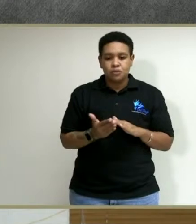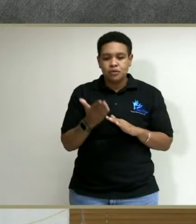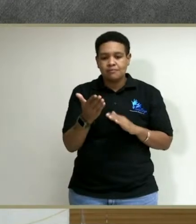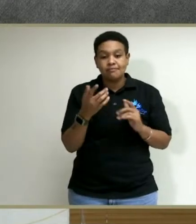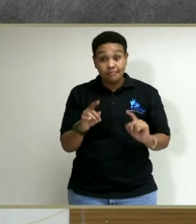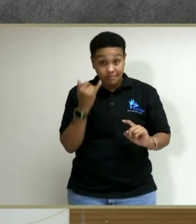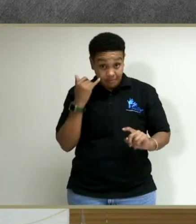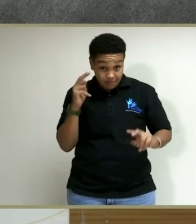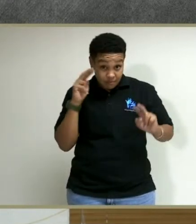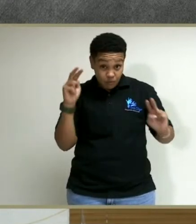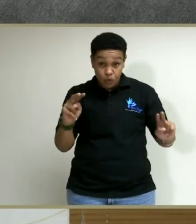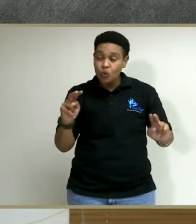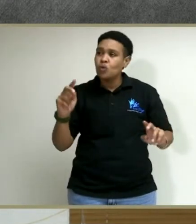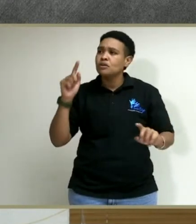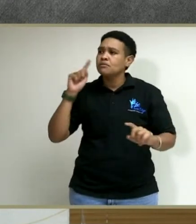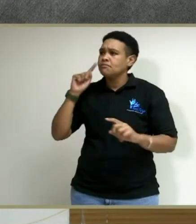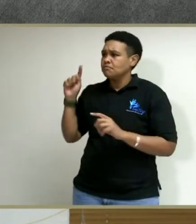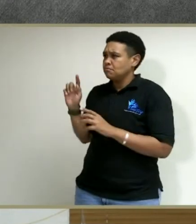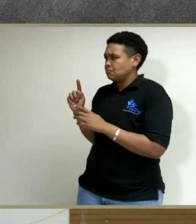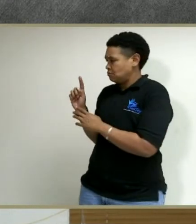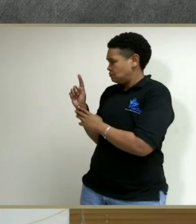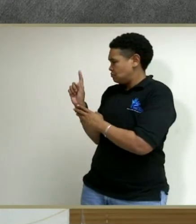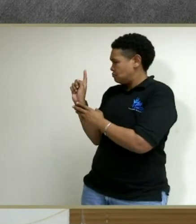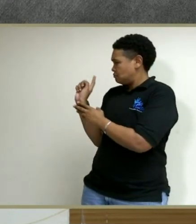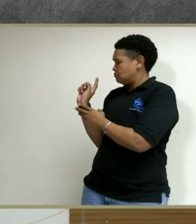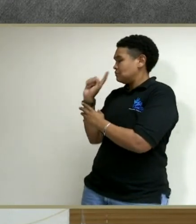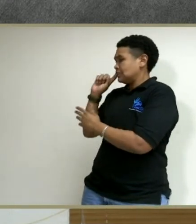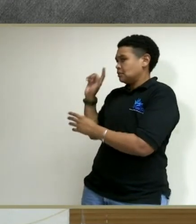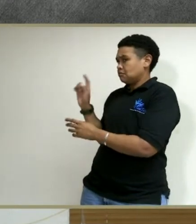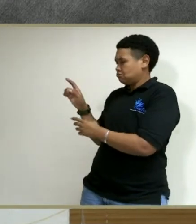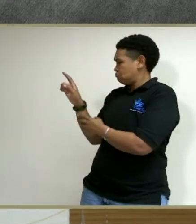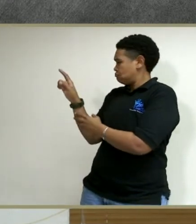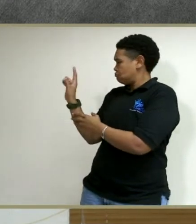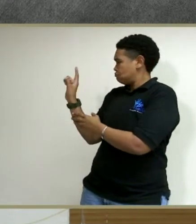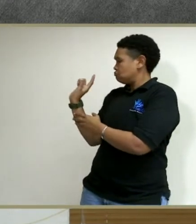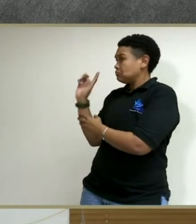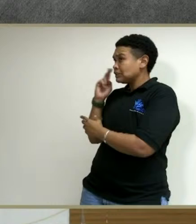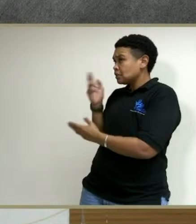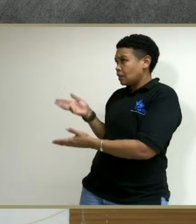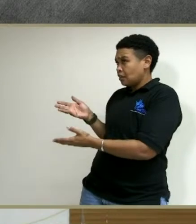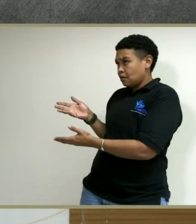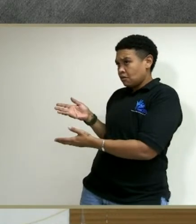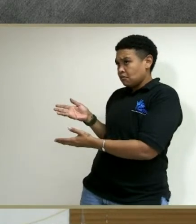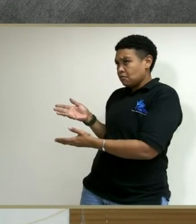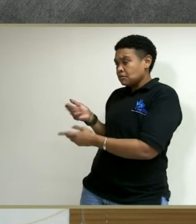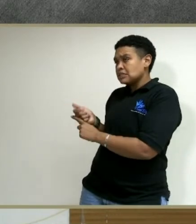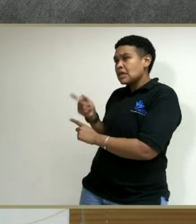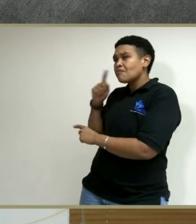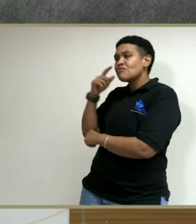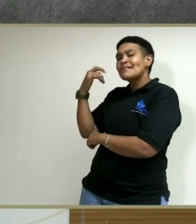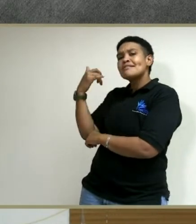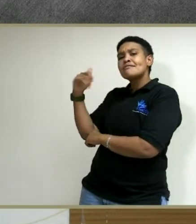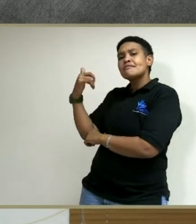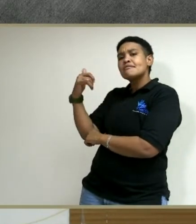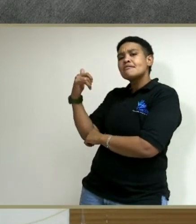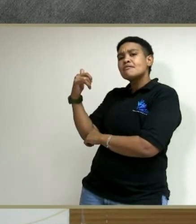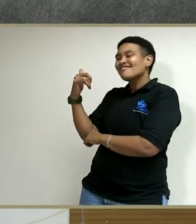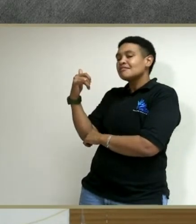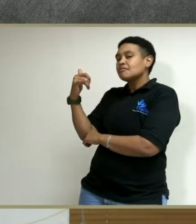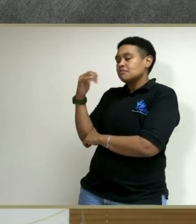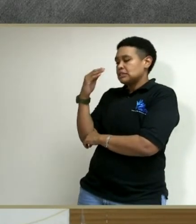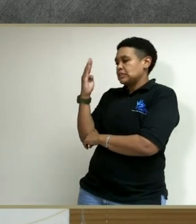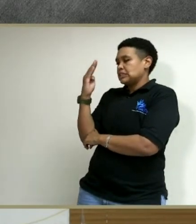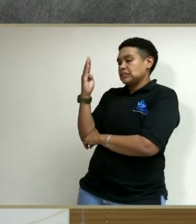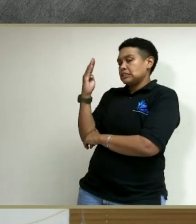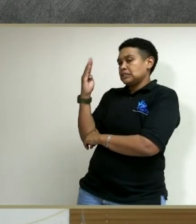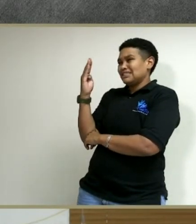If you look at the dial to the right of the screen, then you will see that that puts us in the amber range, and